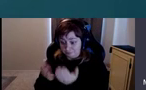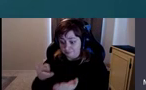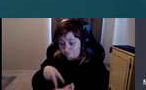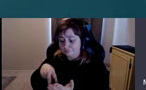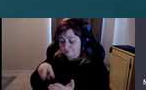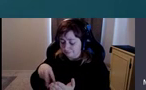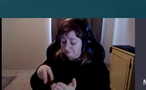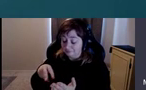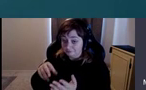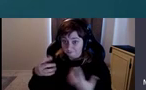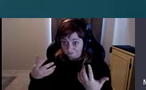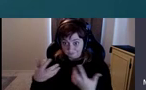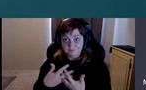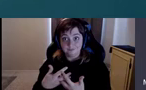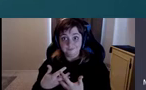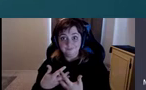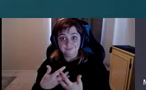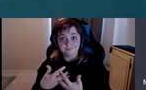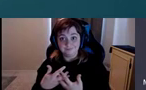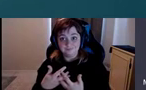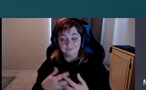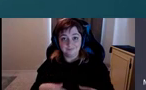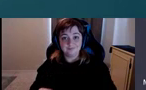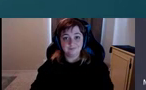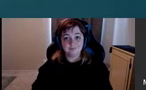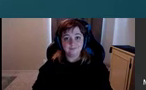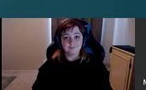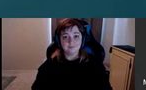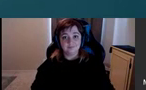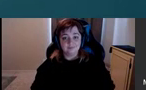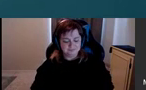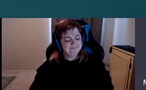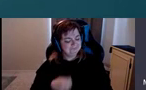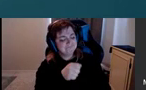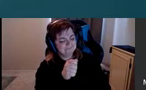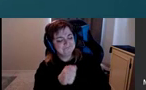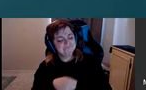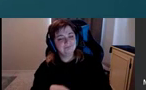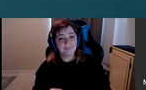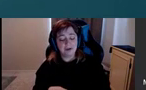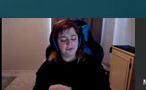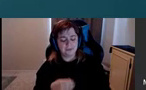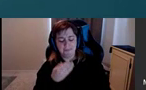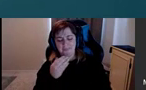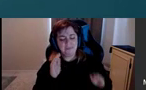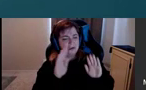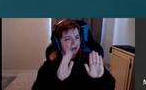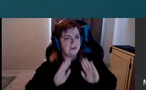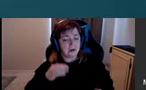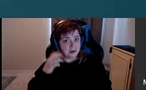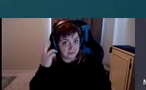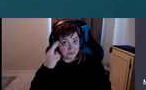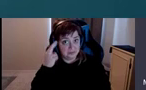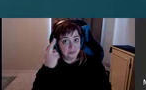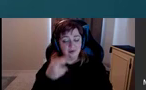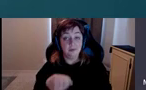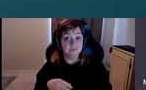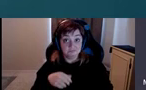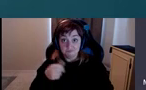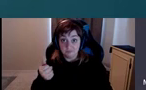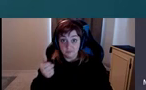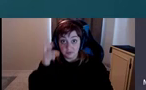something. Absolutely. Absolutely. And that's a great reason. That's a great reason. Another reason, I